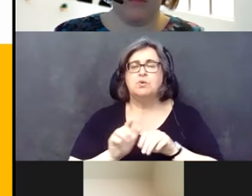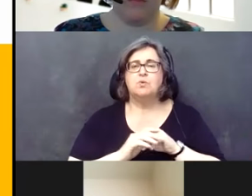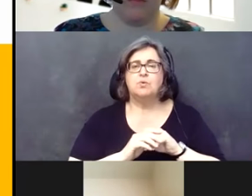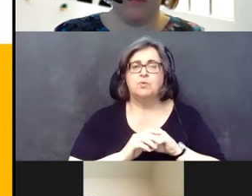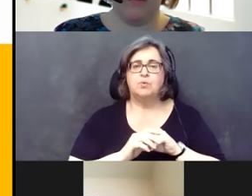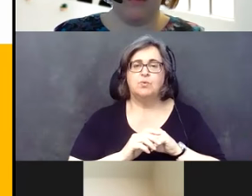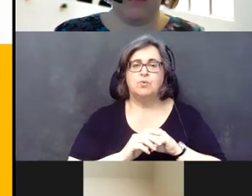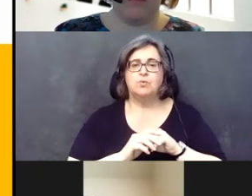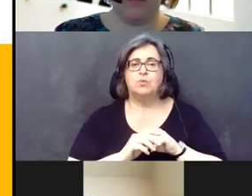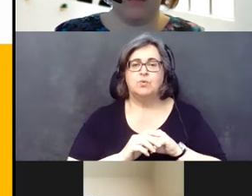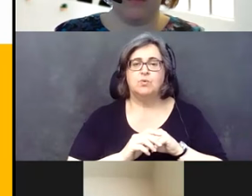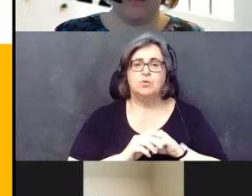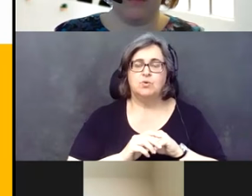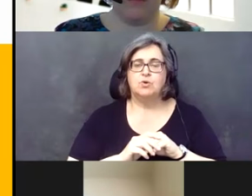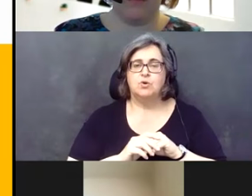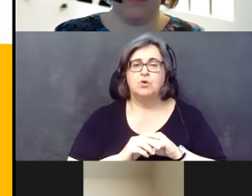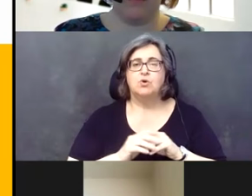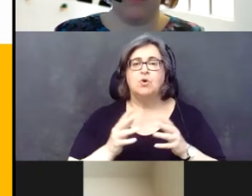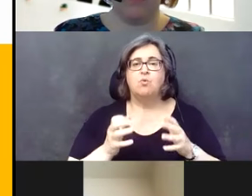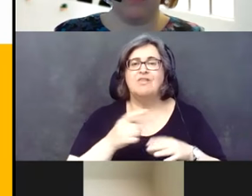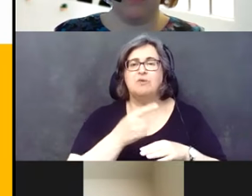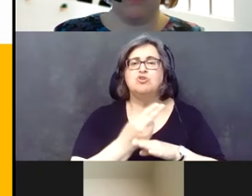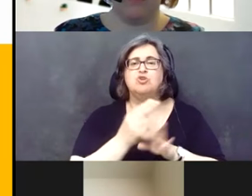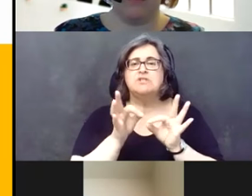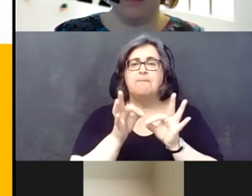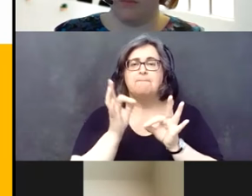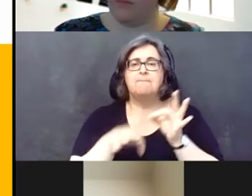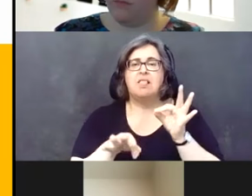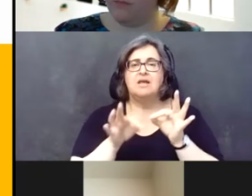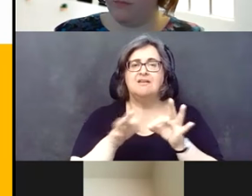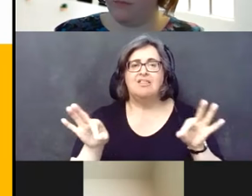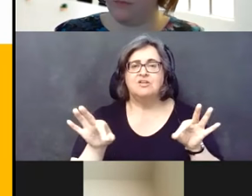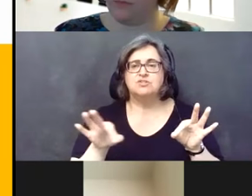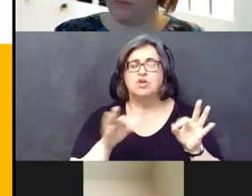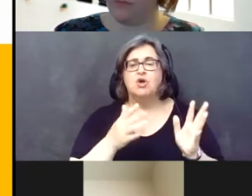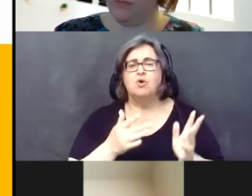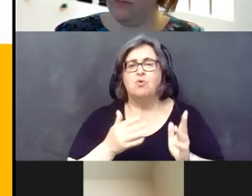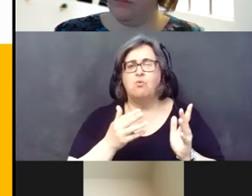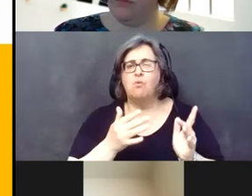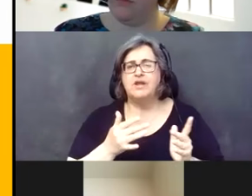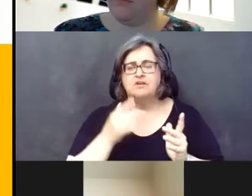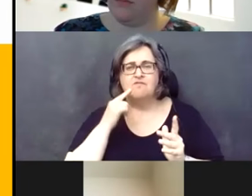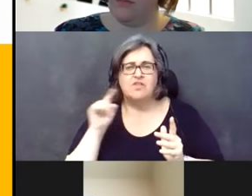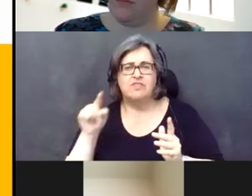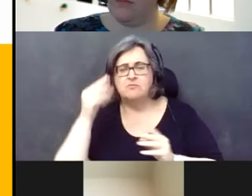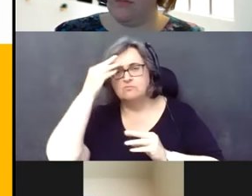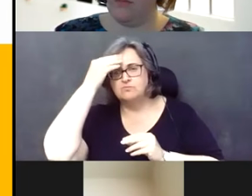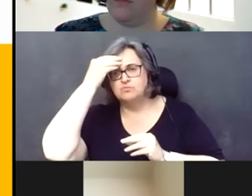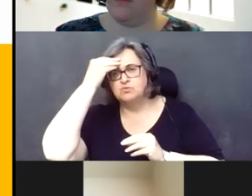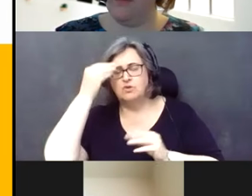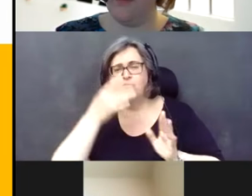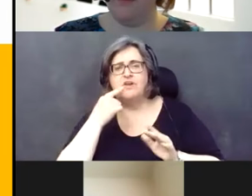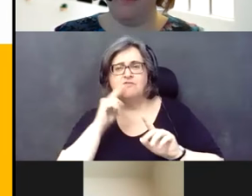that you also want them to use more plain language and just kind of wait for a